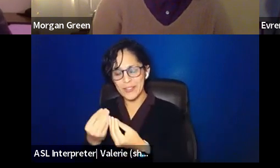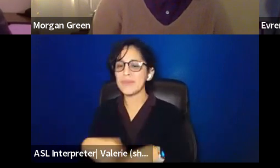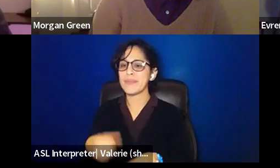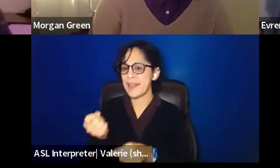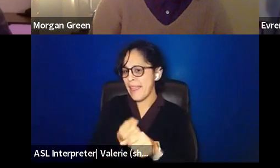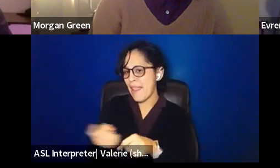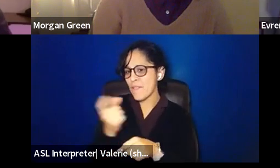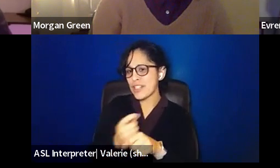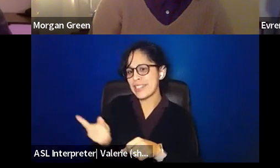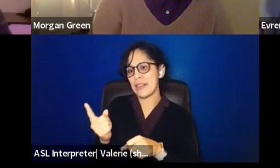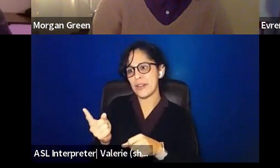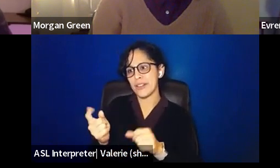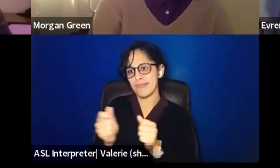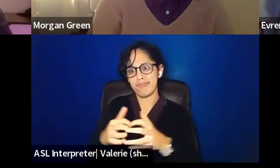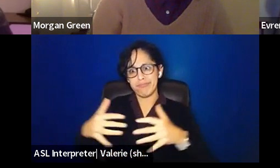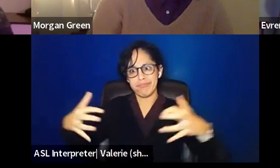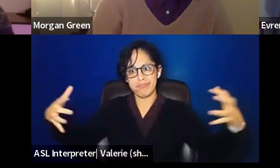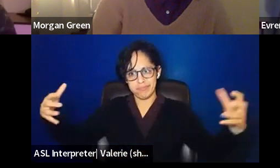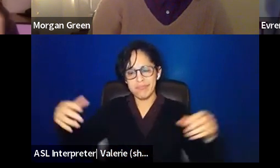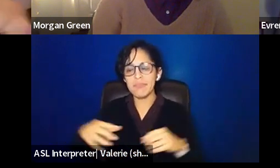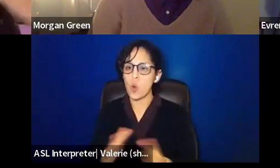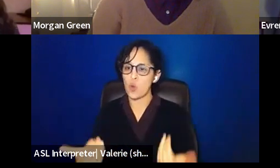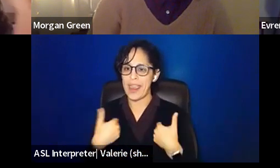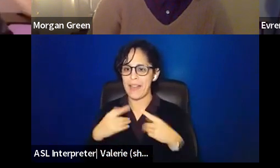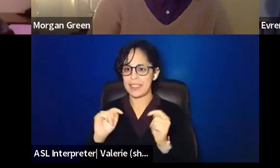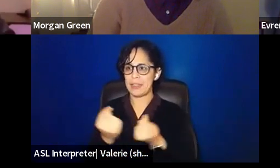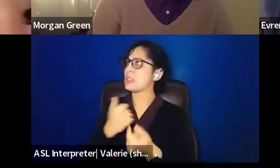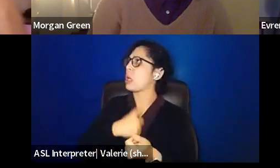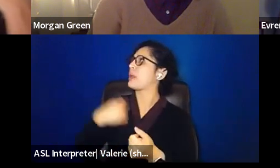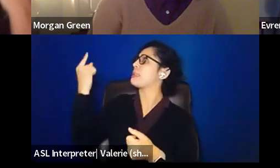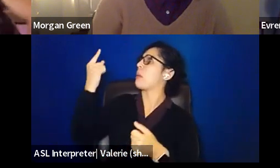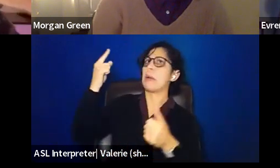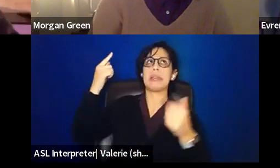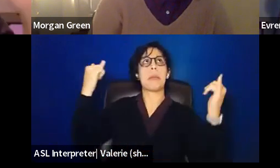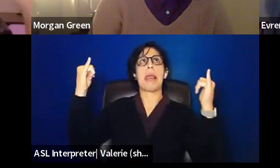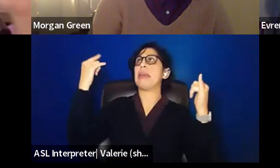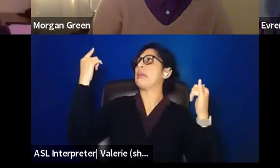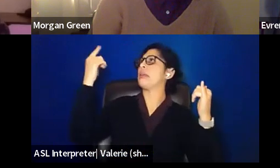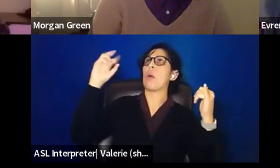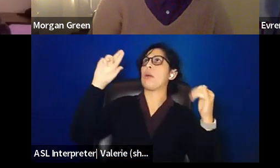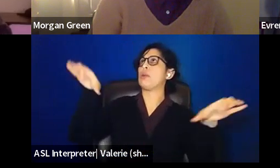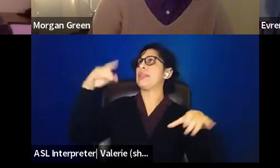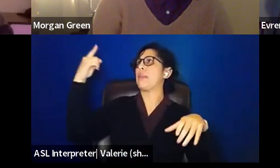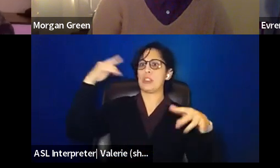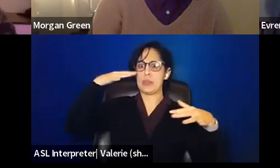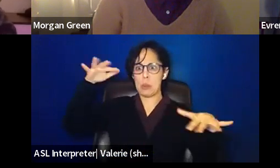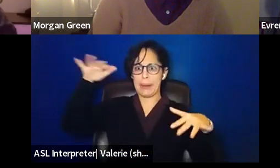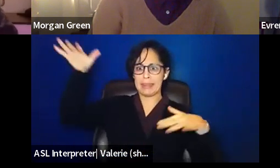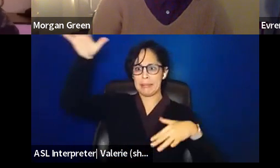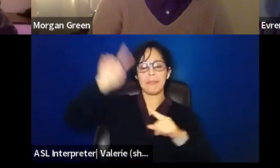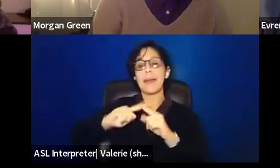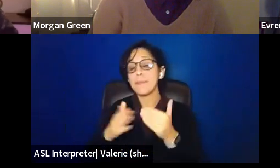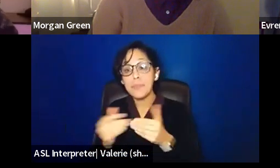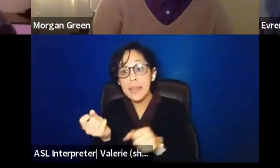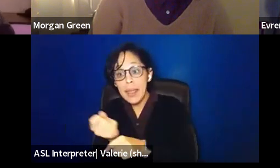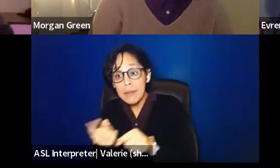bigger. And we have like a team, sorry, someone is like doing something, so there might be noise. But every year we